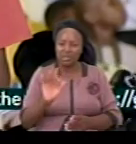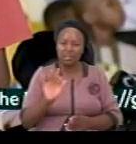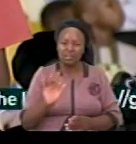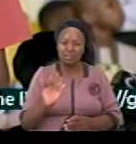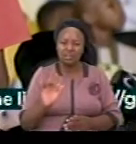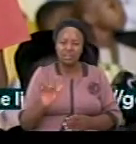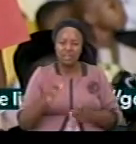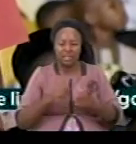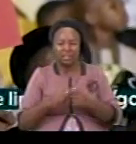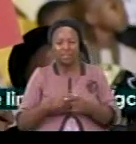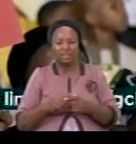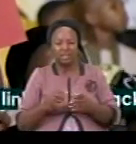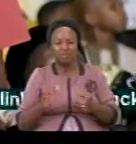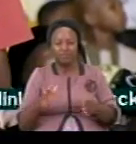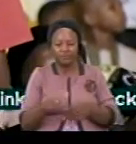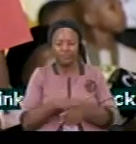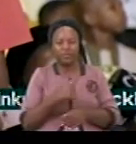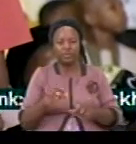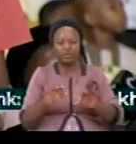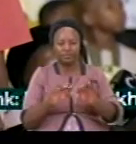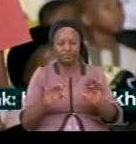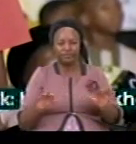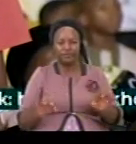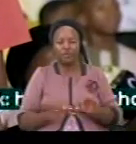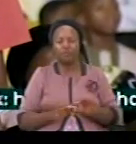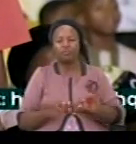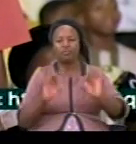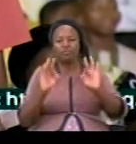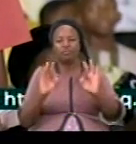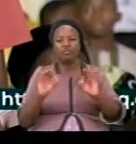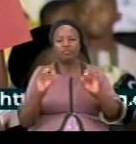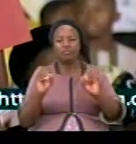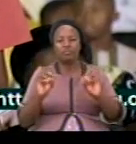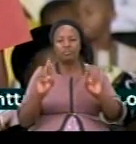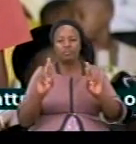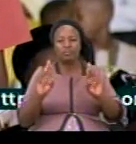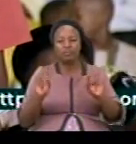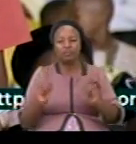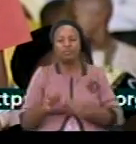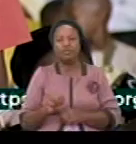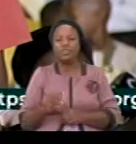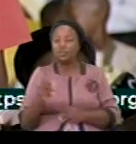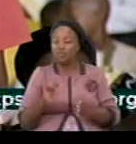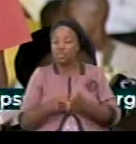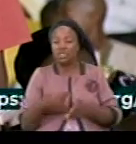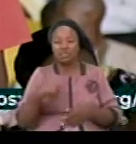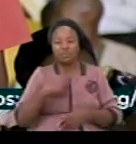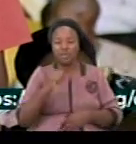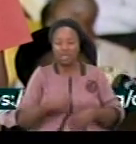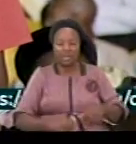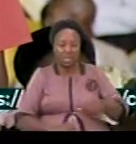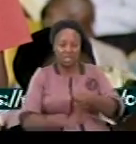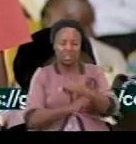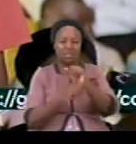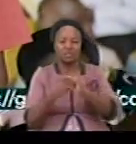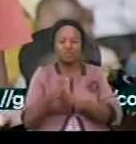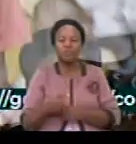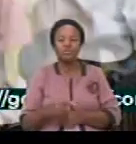so that we can assist you further in your new work with Christ. The link